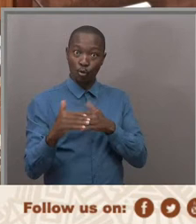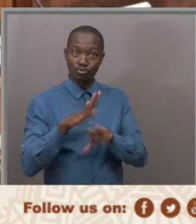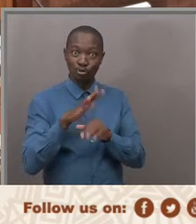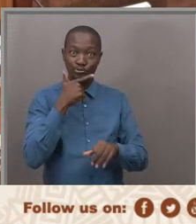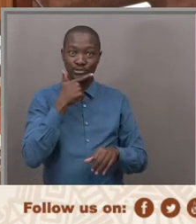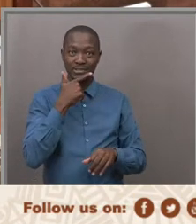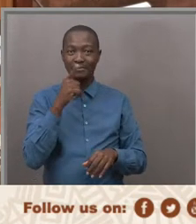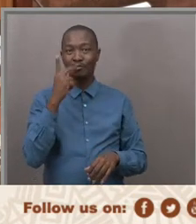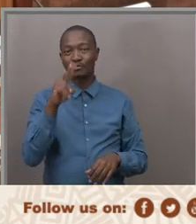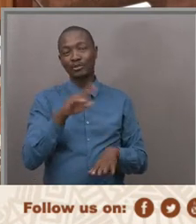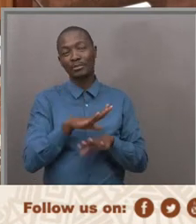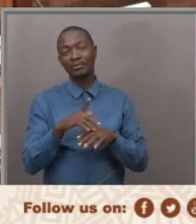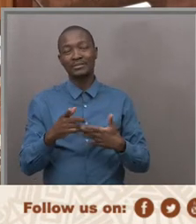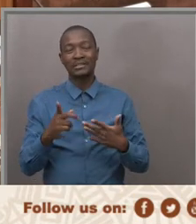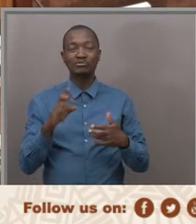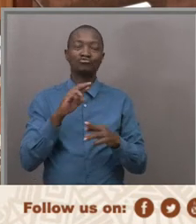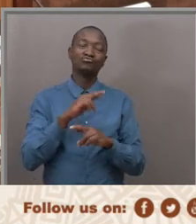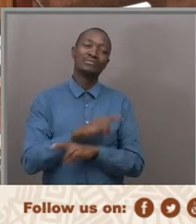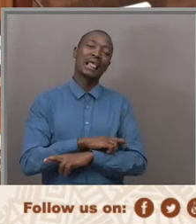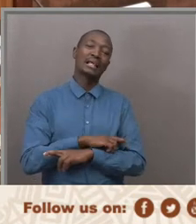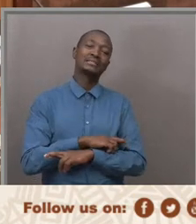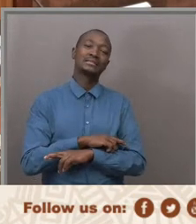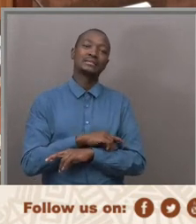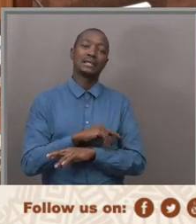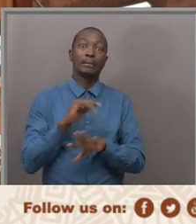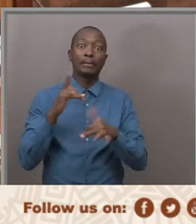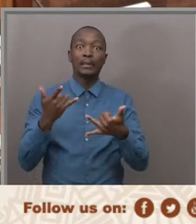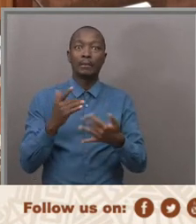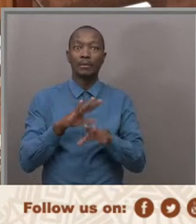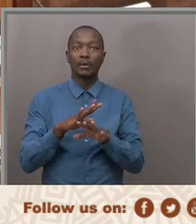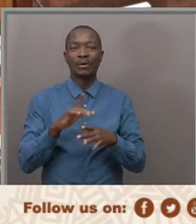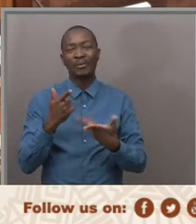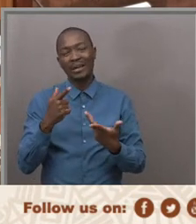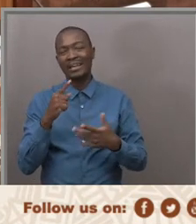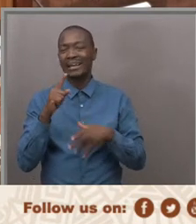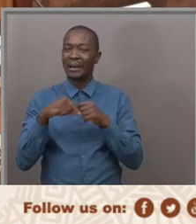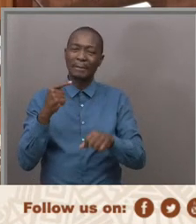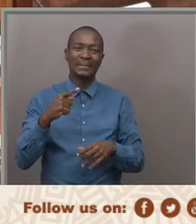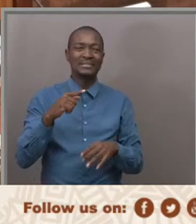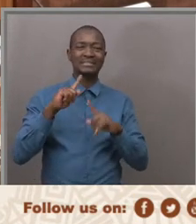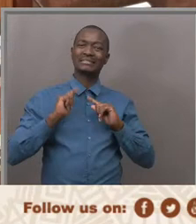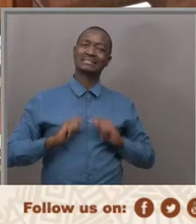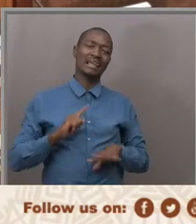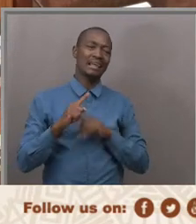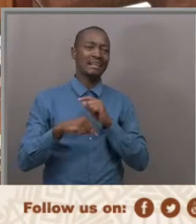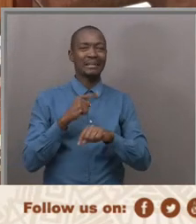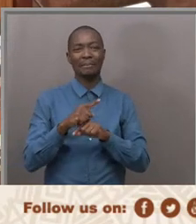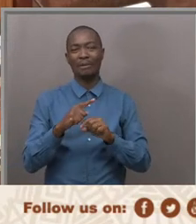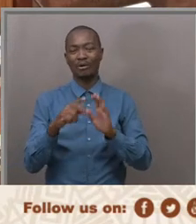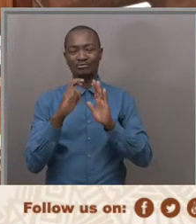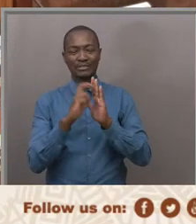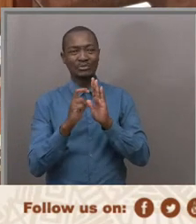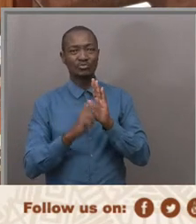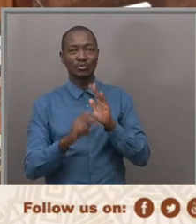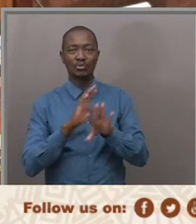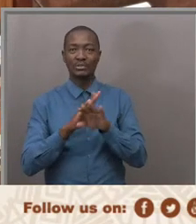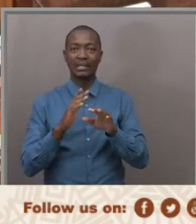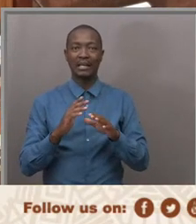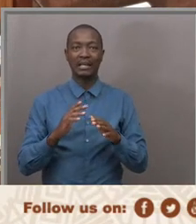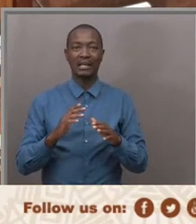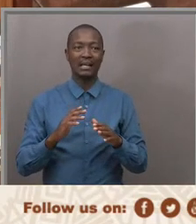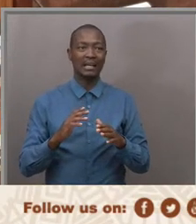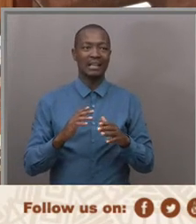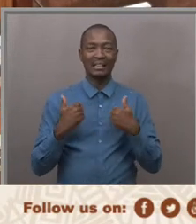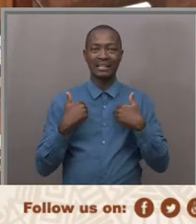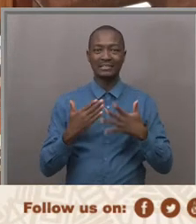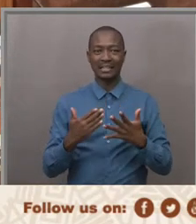people lowering the guard. People were a bit fatigued about these measures. And people started to feel like we are in